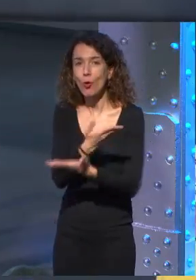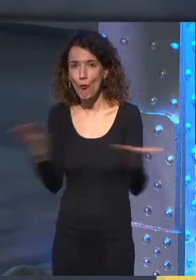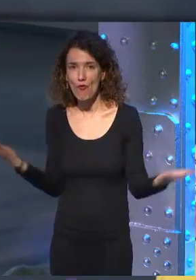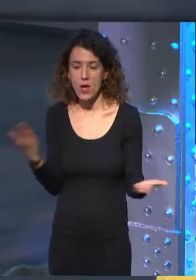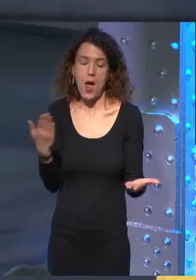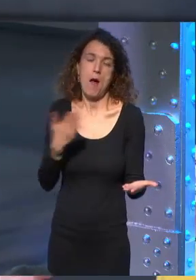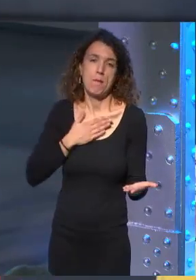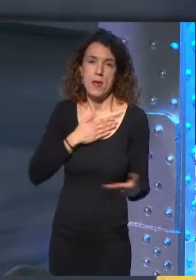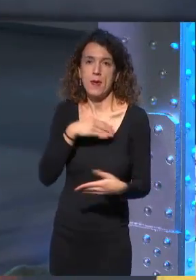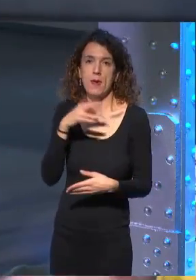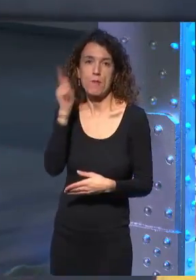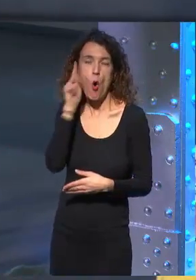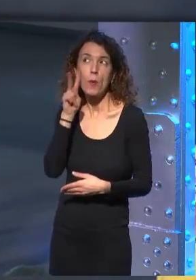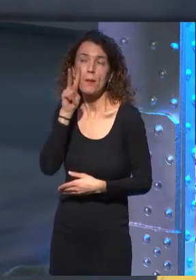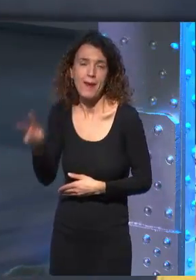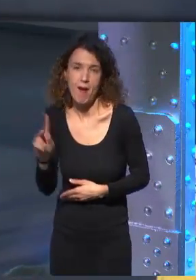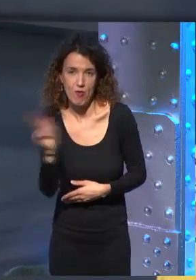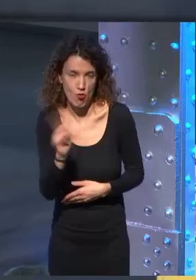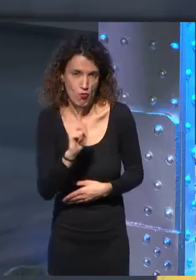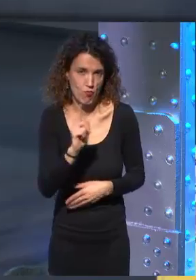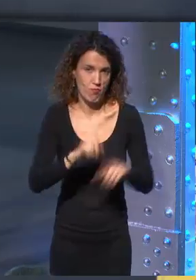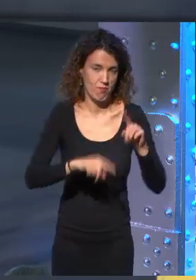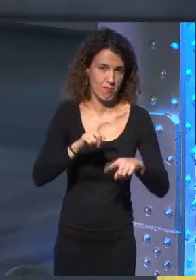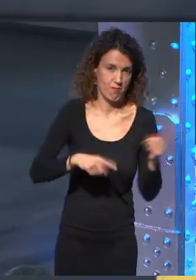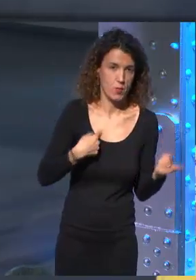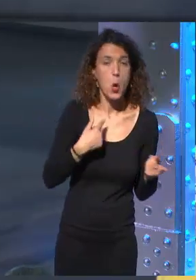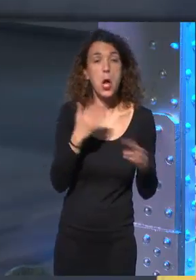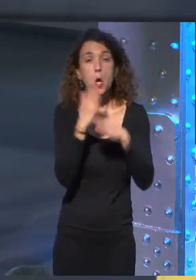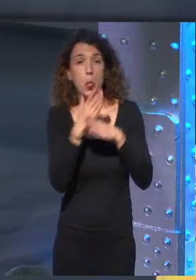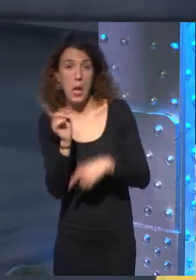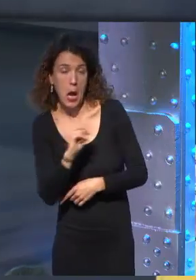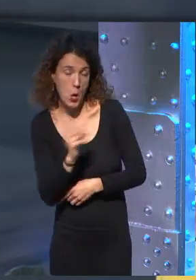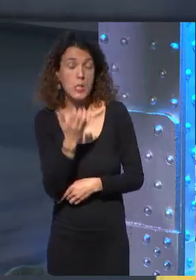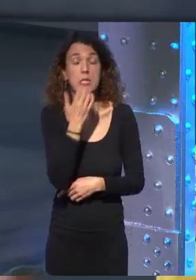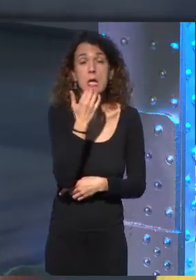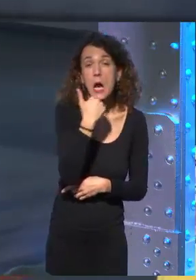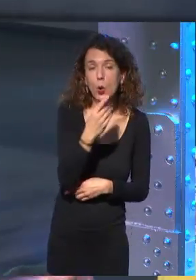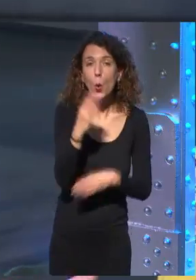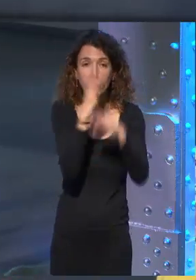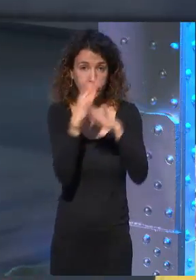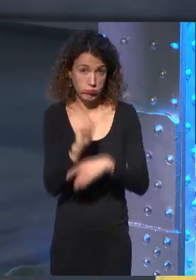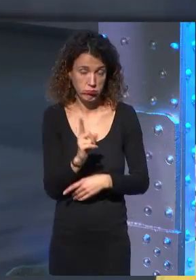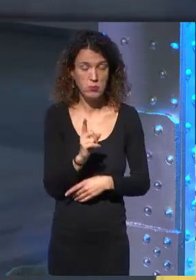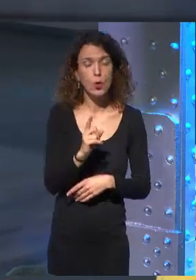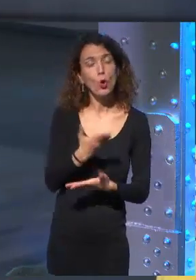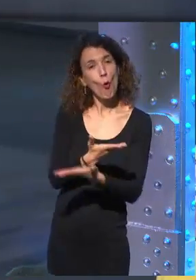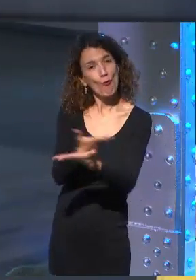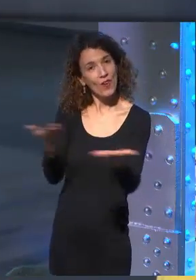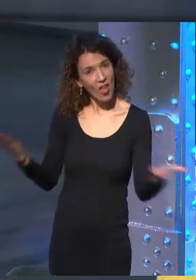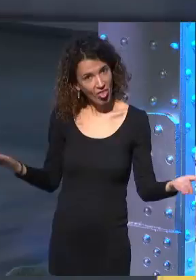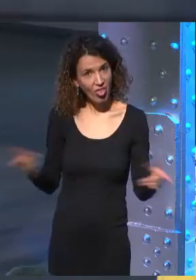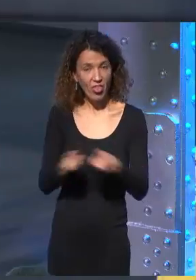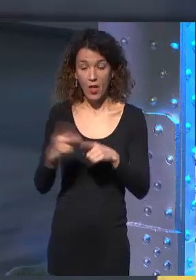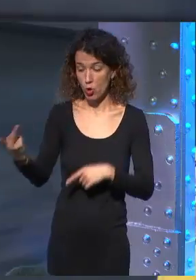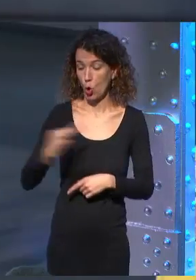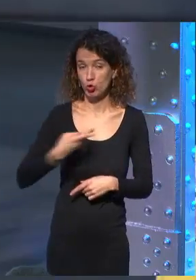setting aside. You trust on your mother because she doesn't have to look at your cell phone if she sees nothing weird,